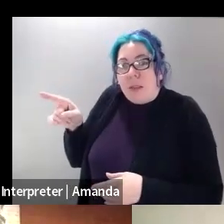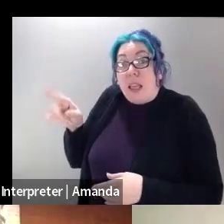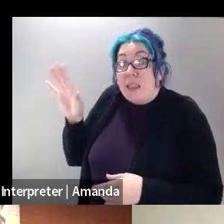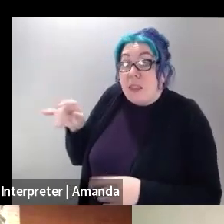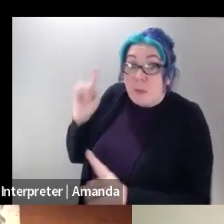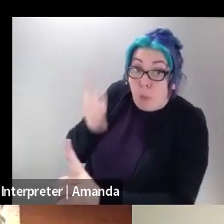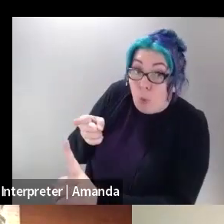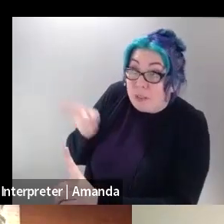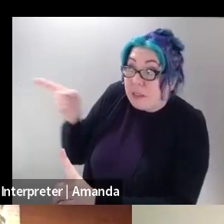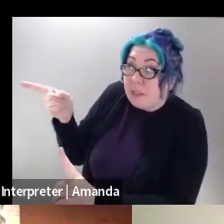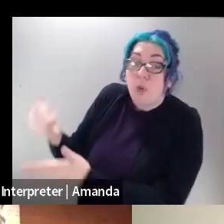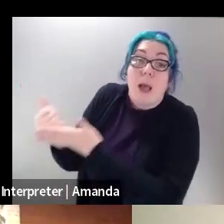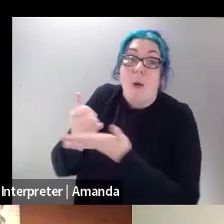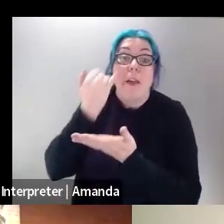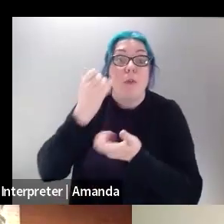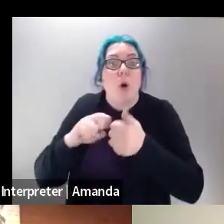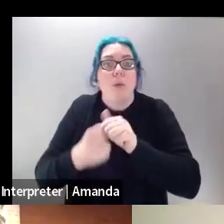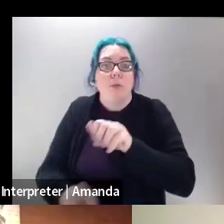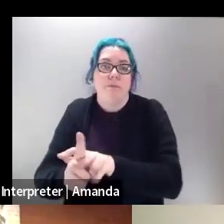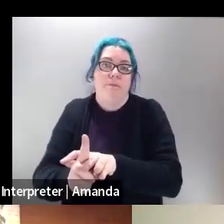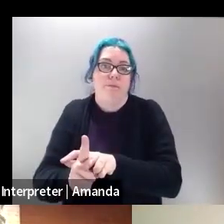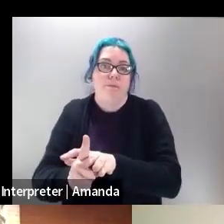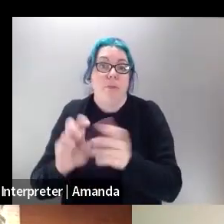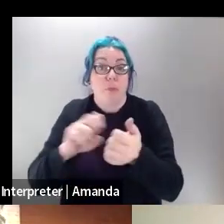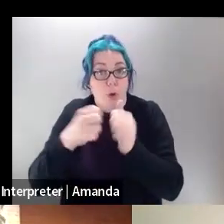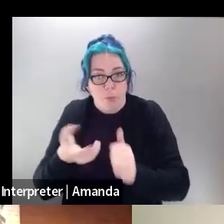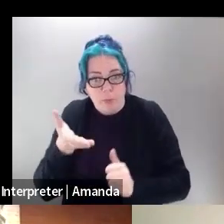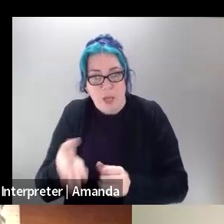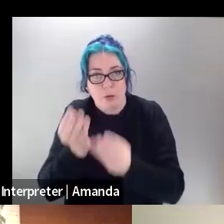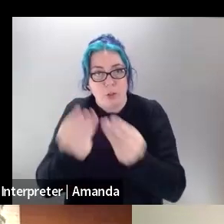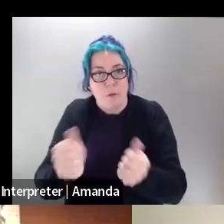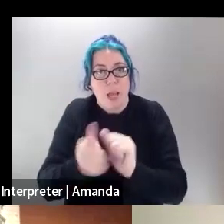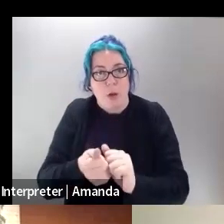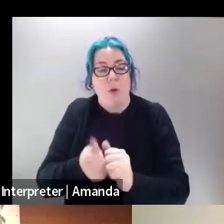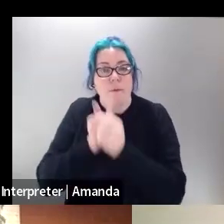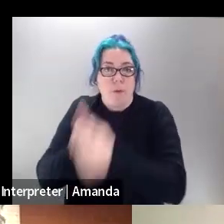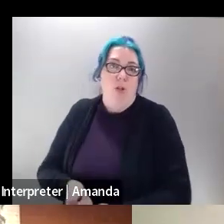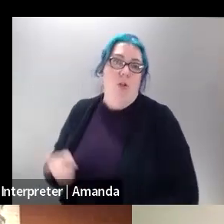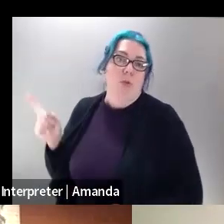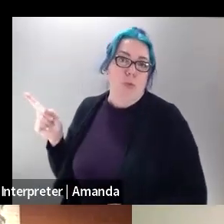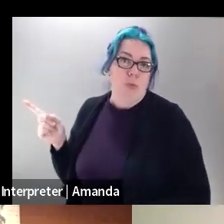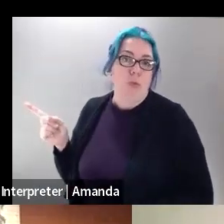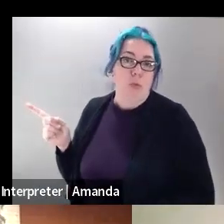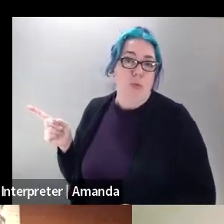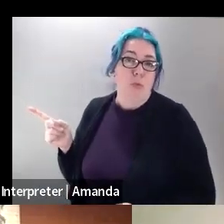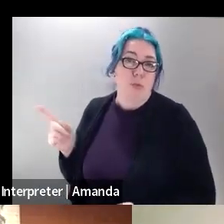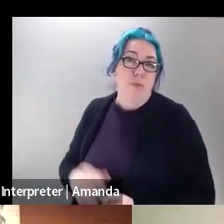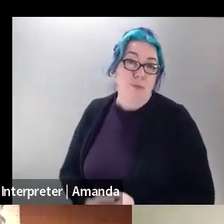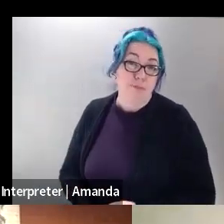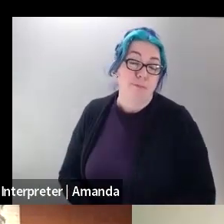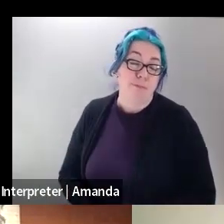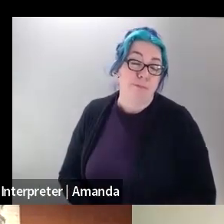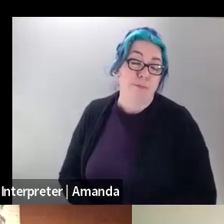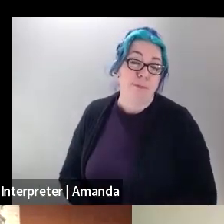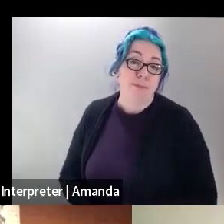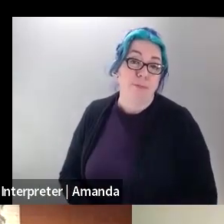solving, for example. That would be the only reason. It's not because, like, if in an ideal world, or anyway, it's